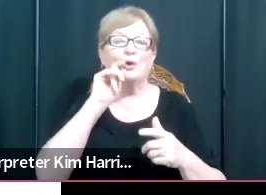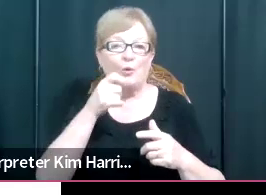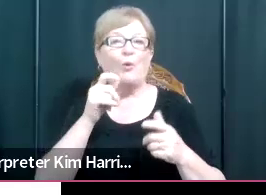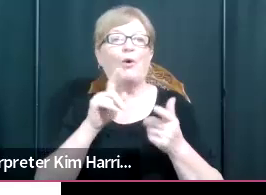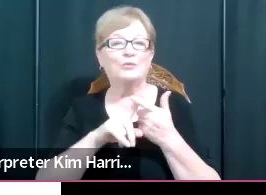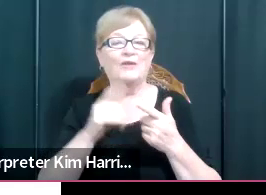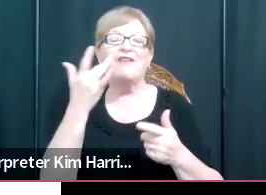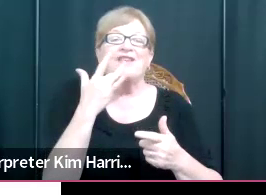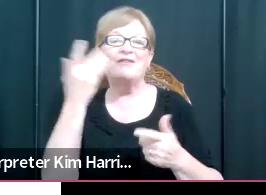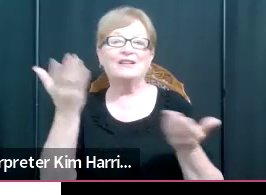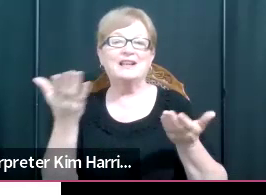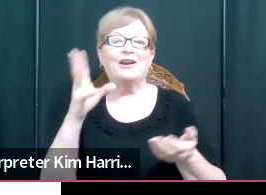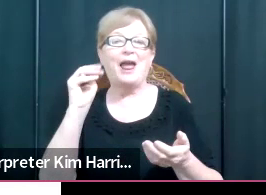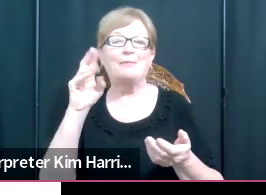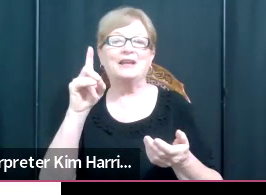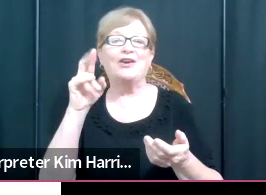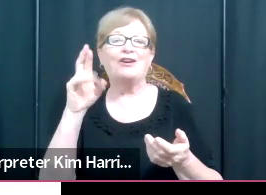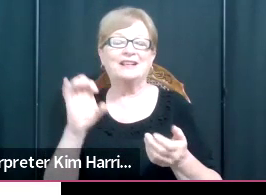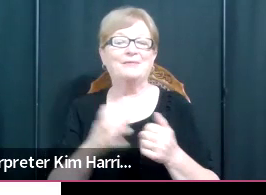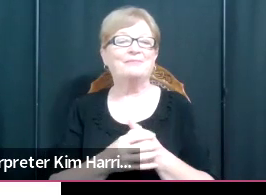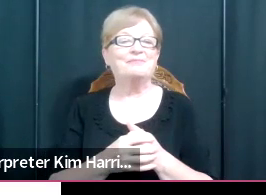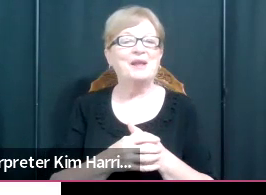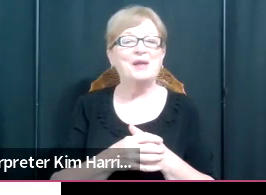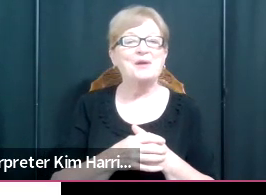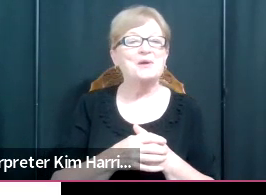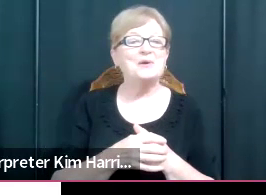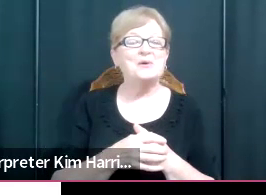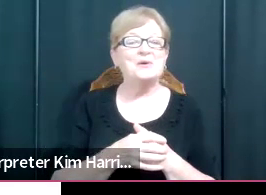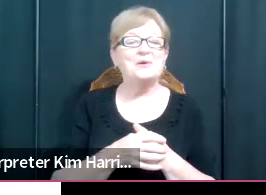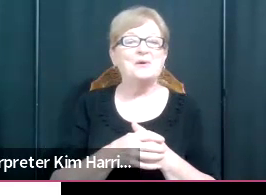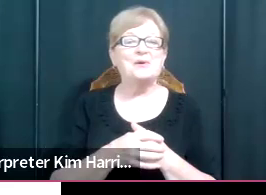MDRC. Next slide.